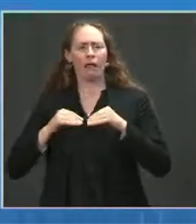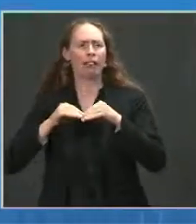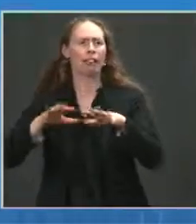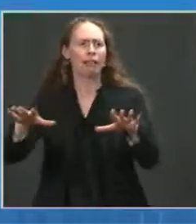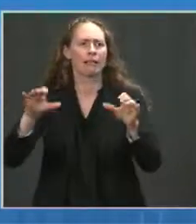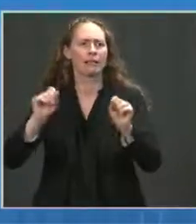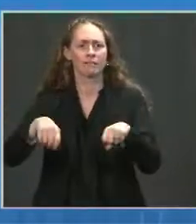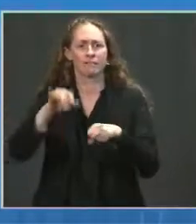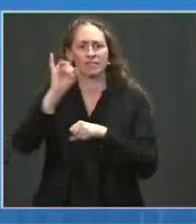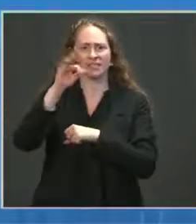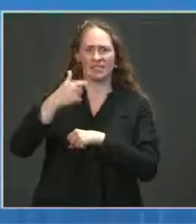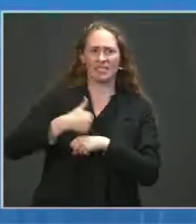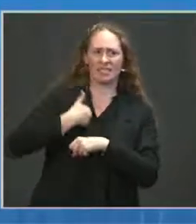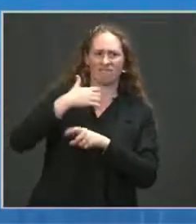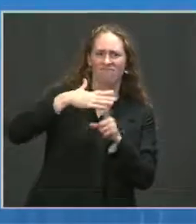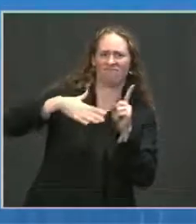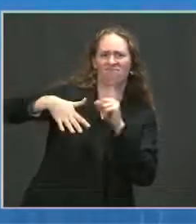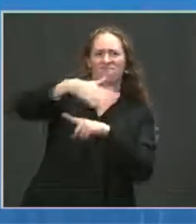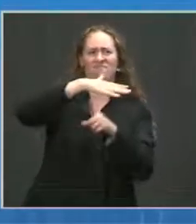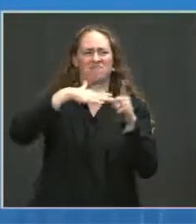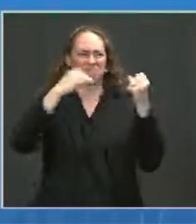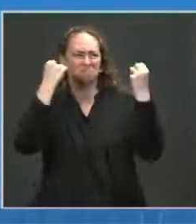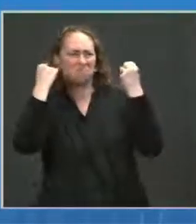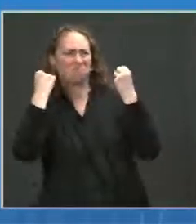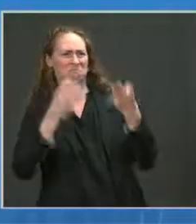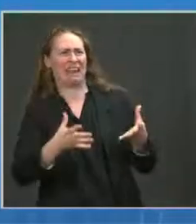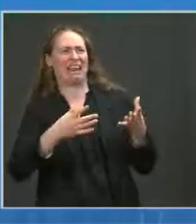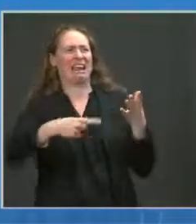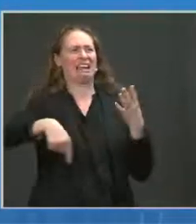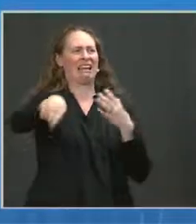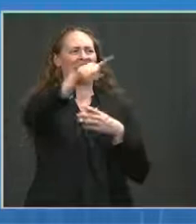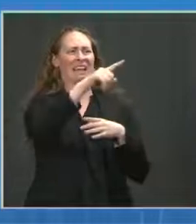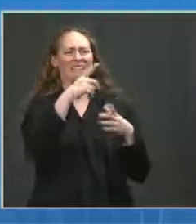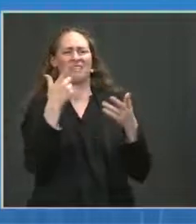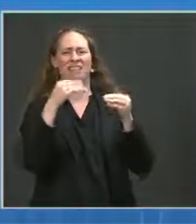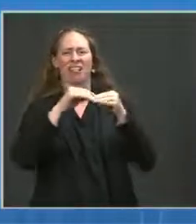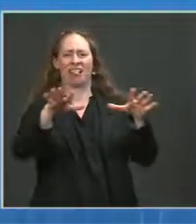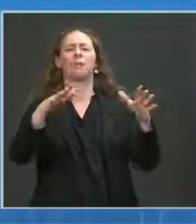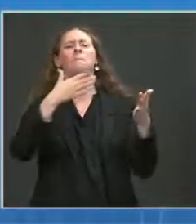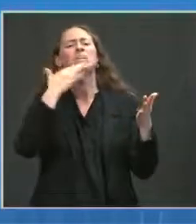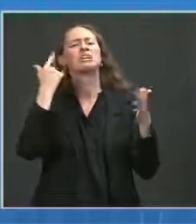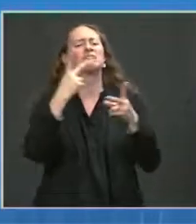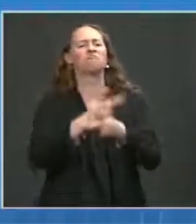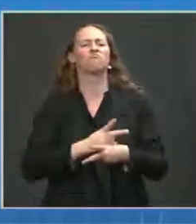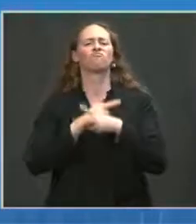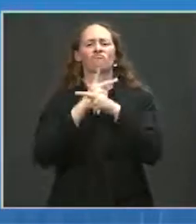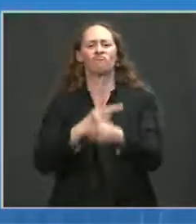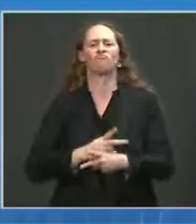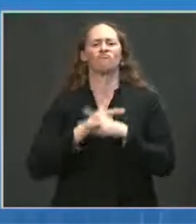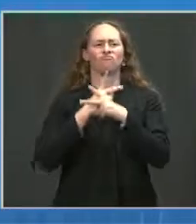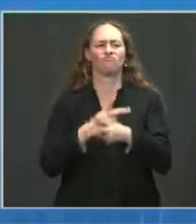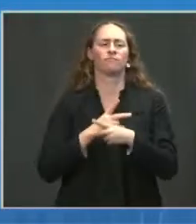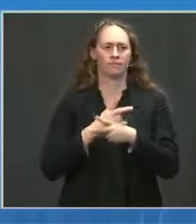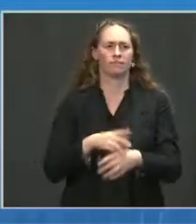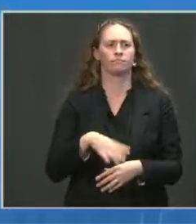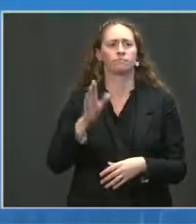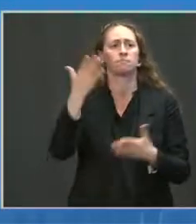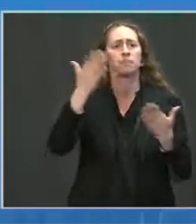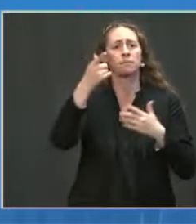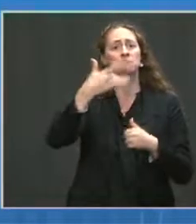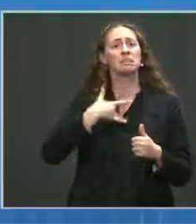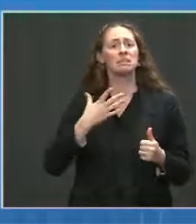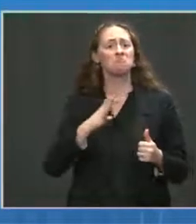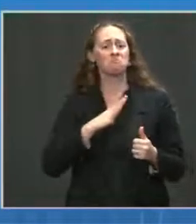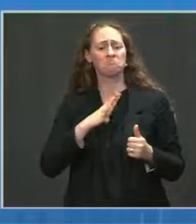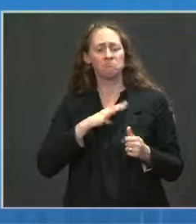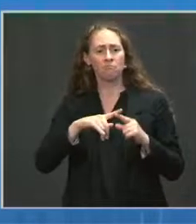burden, orange or red on the map, continue to wear masks so they don't bring disease home or to others who are unvaccinated. Yeah, I would just add